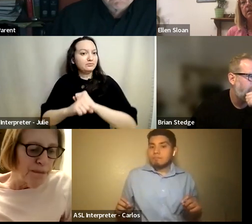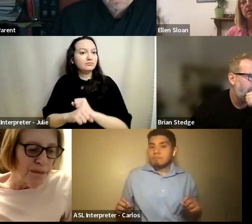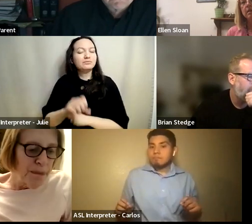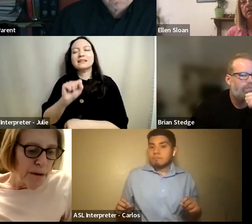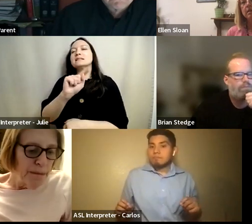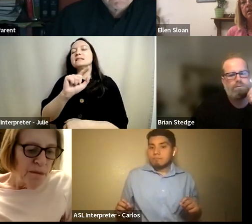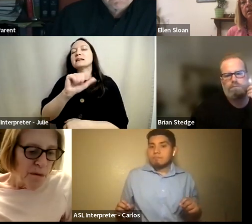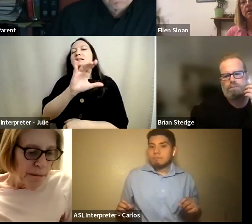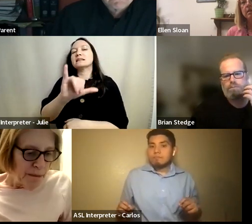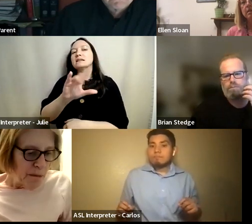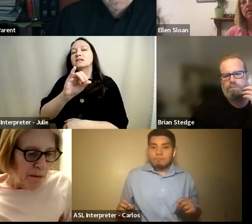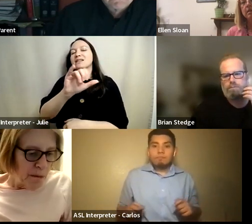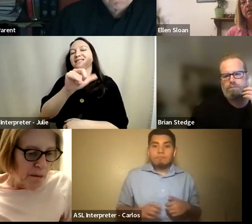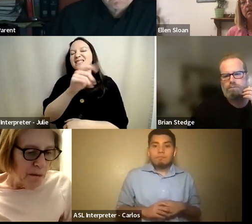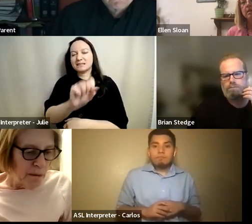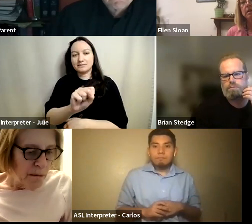Douglas.